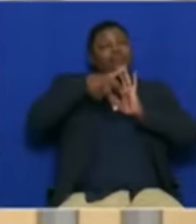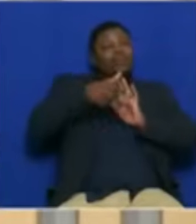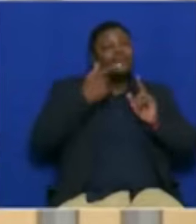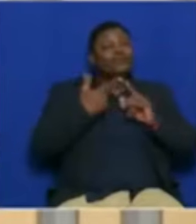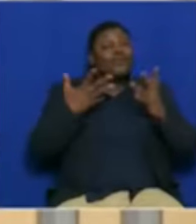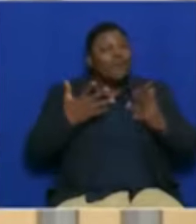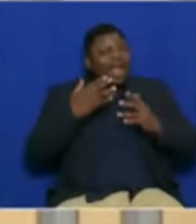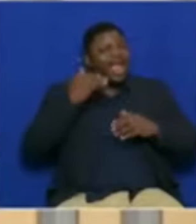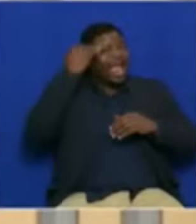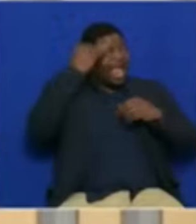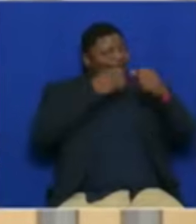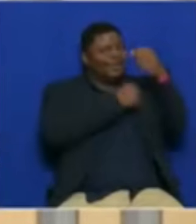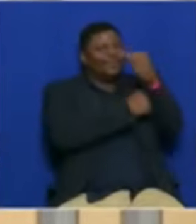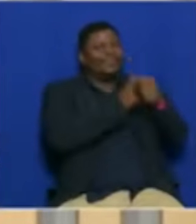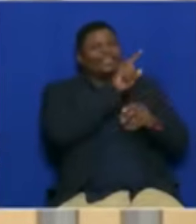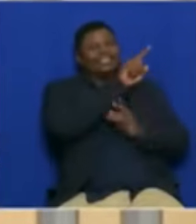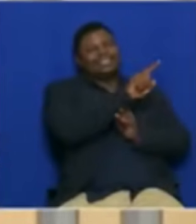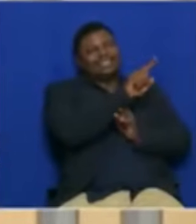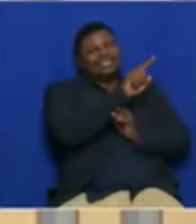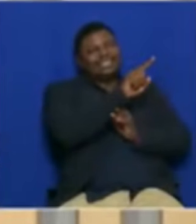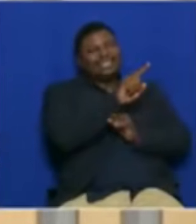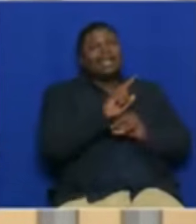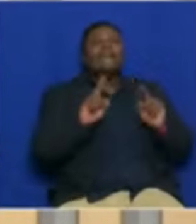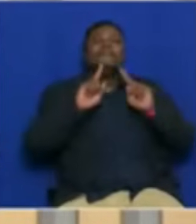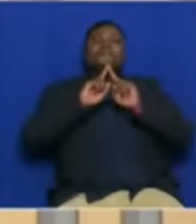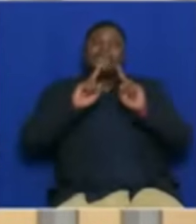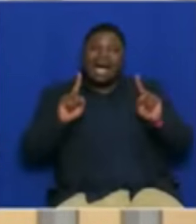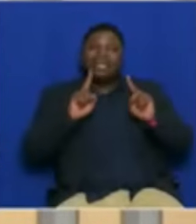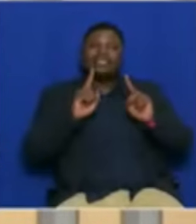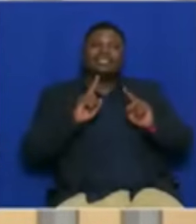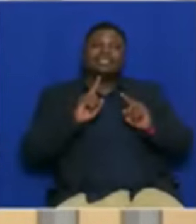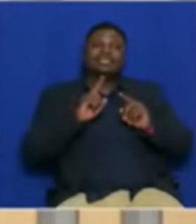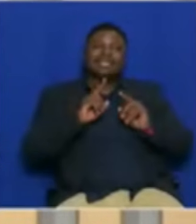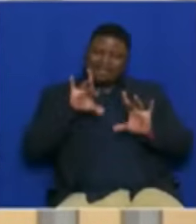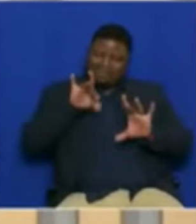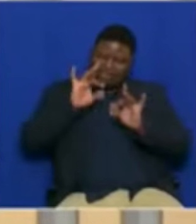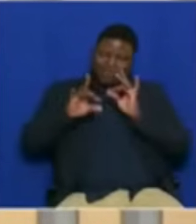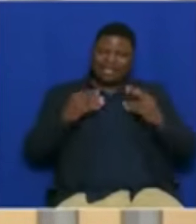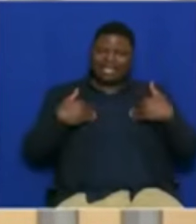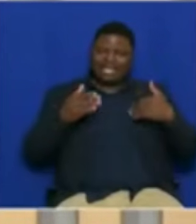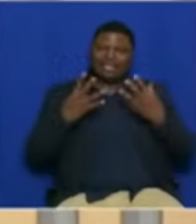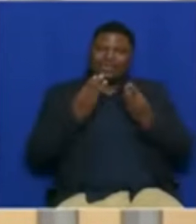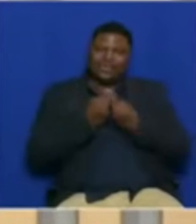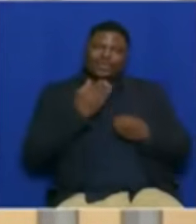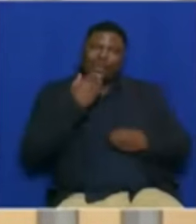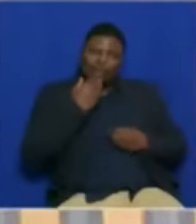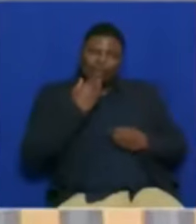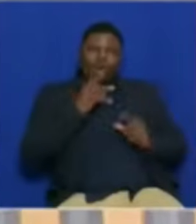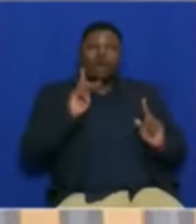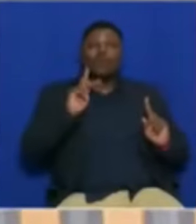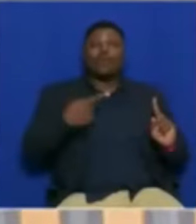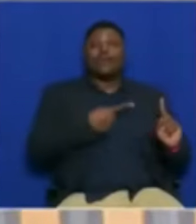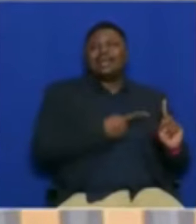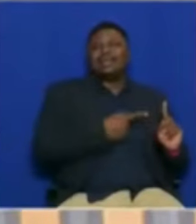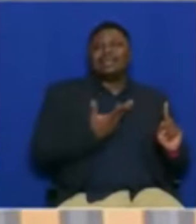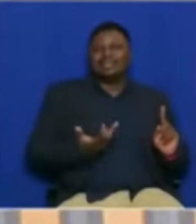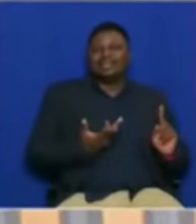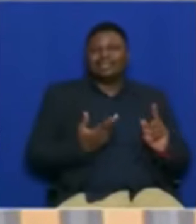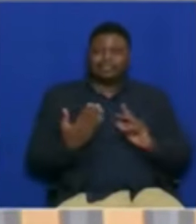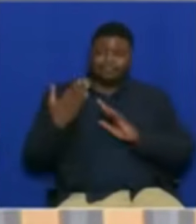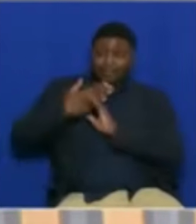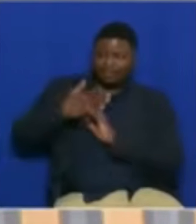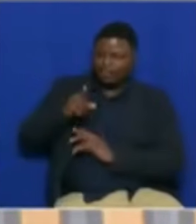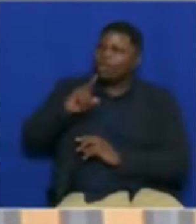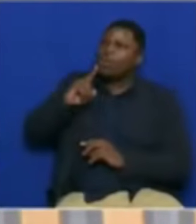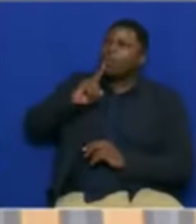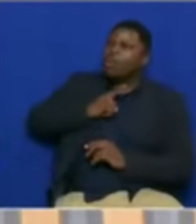started with General Kumalo. So it's one of the inferences drawn from the How can you draw an inference when the prescripts give him the